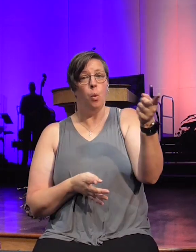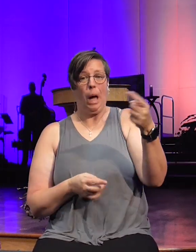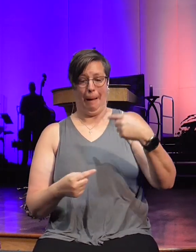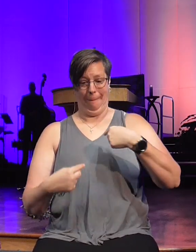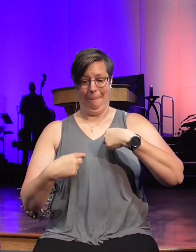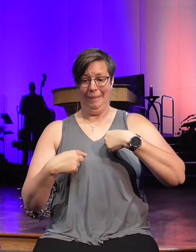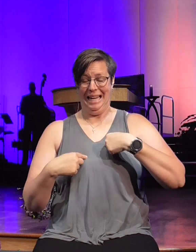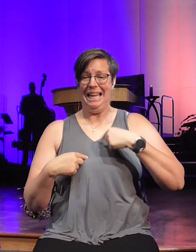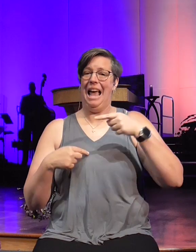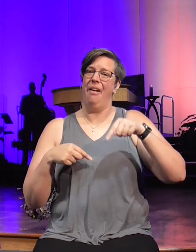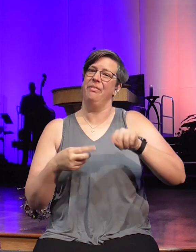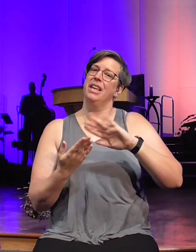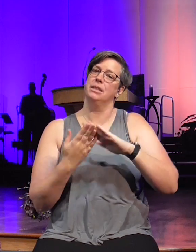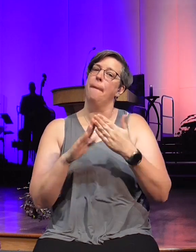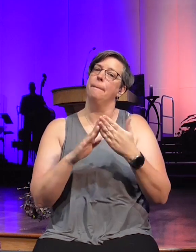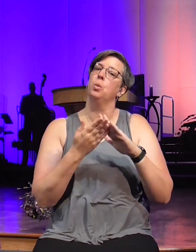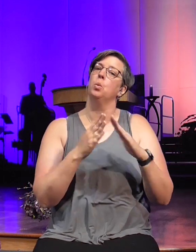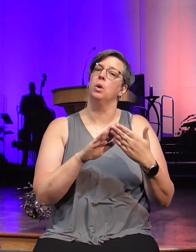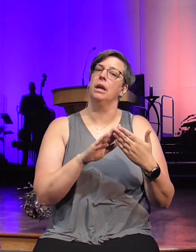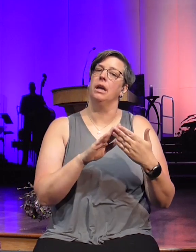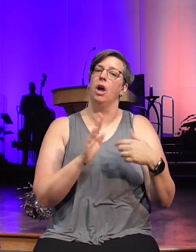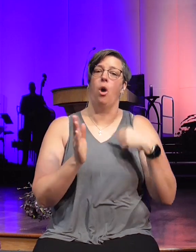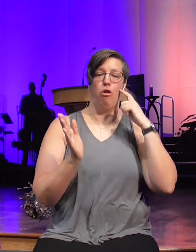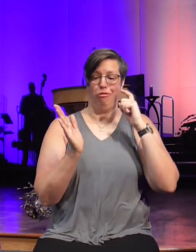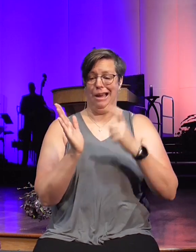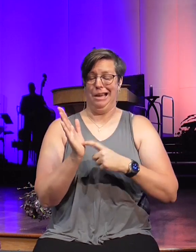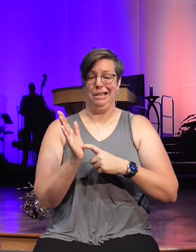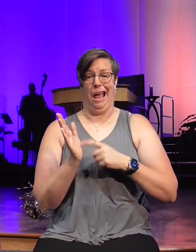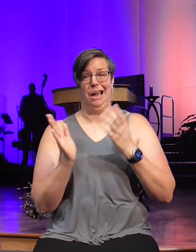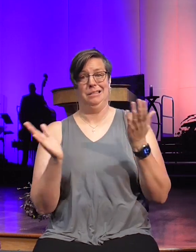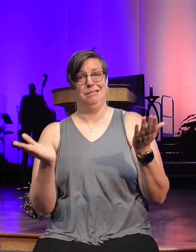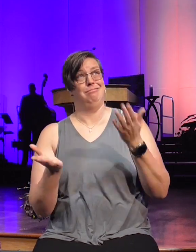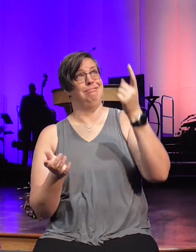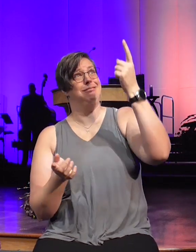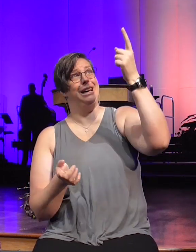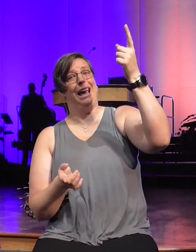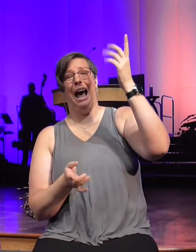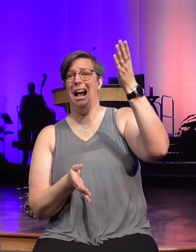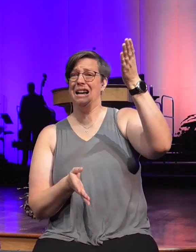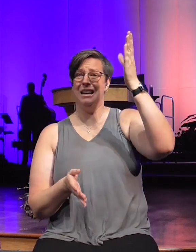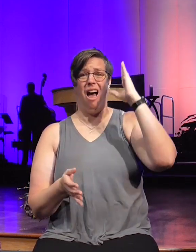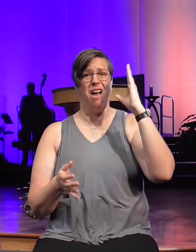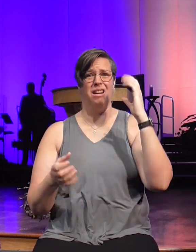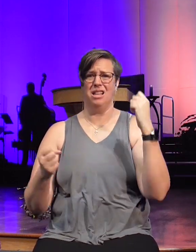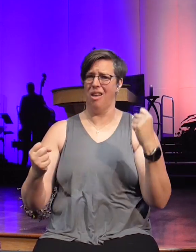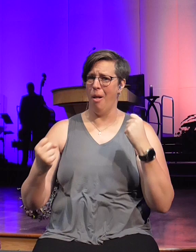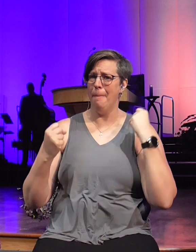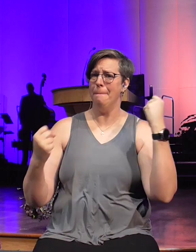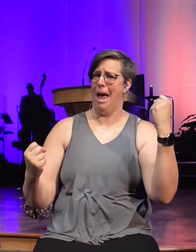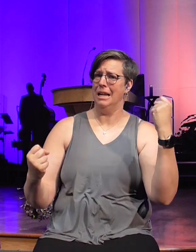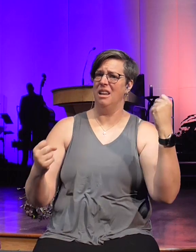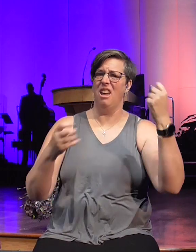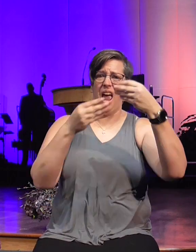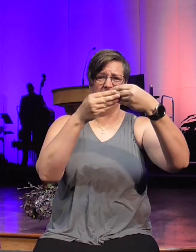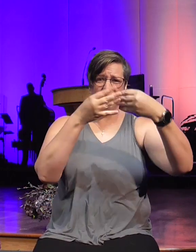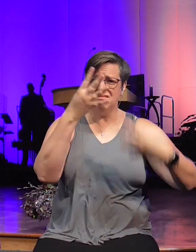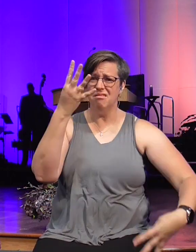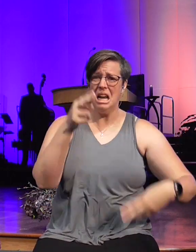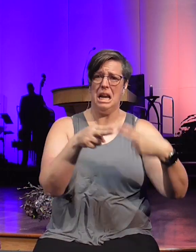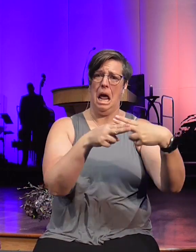community. So I recognize the presence of an almighty God. Oh, that God has so many names, doesn't